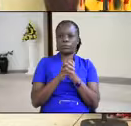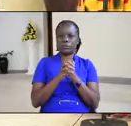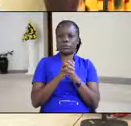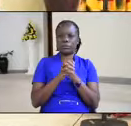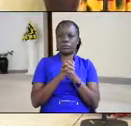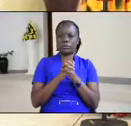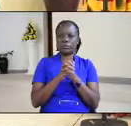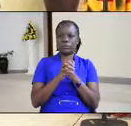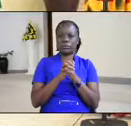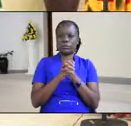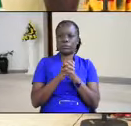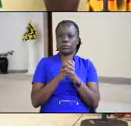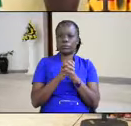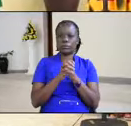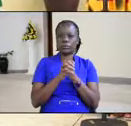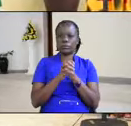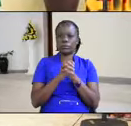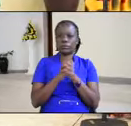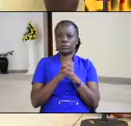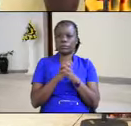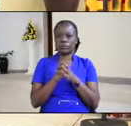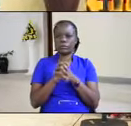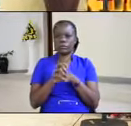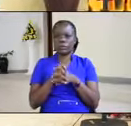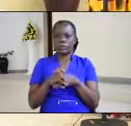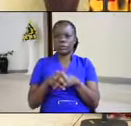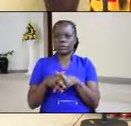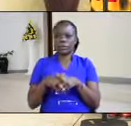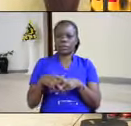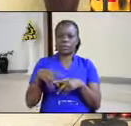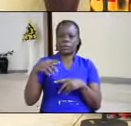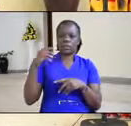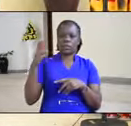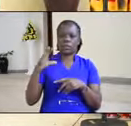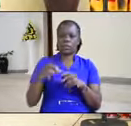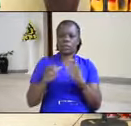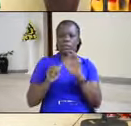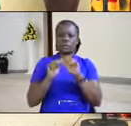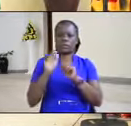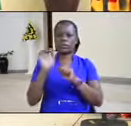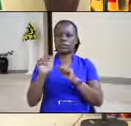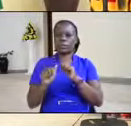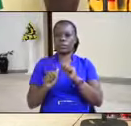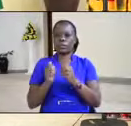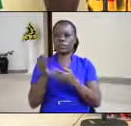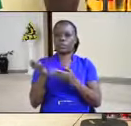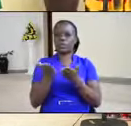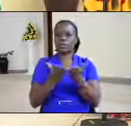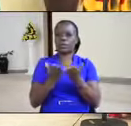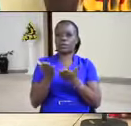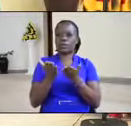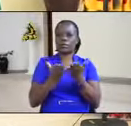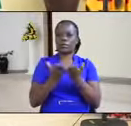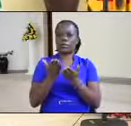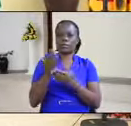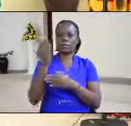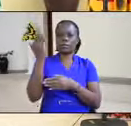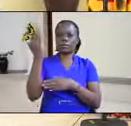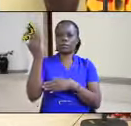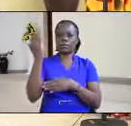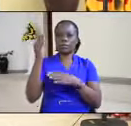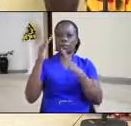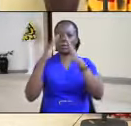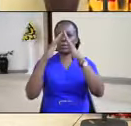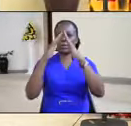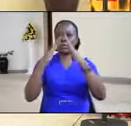sing. The judgment has set, the books have been opened. How